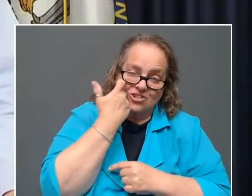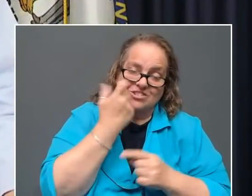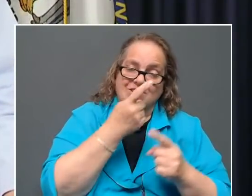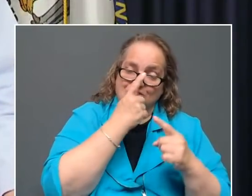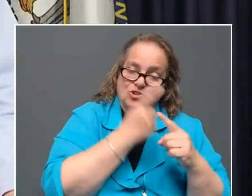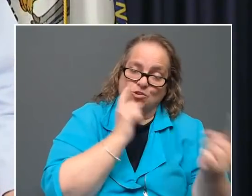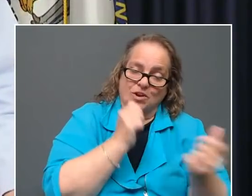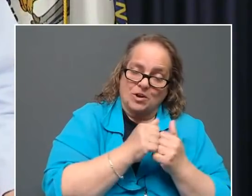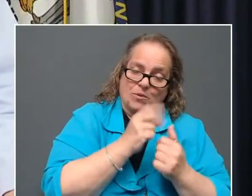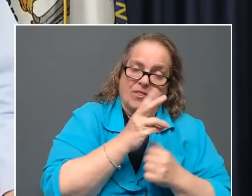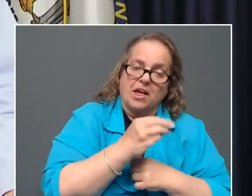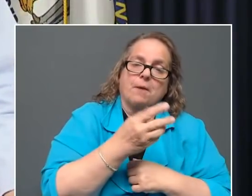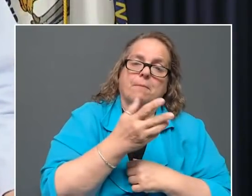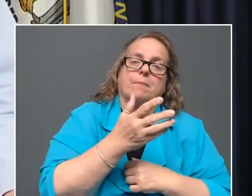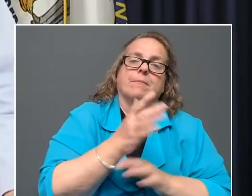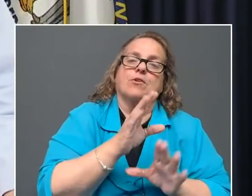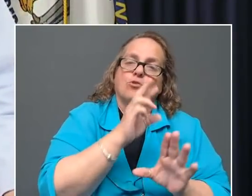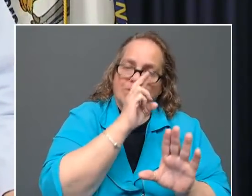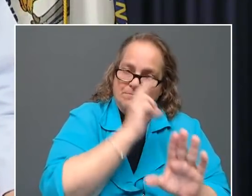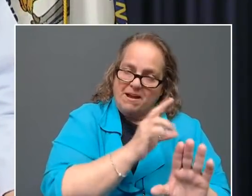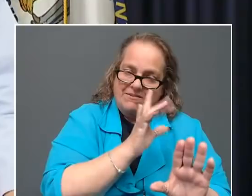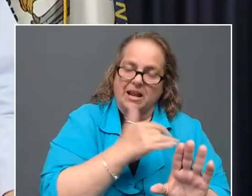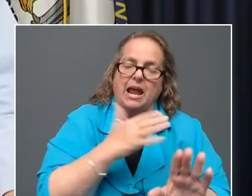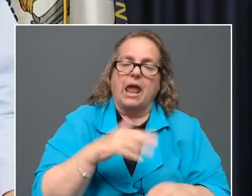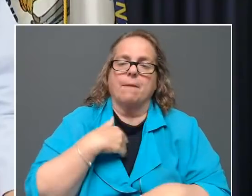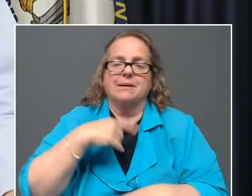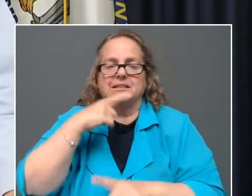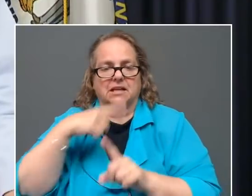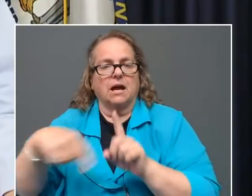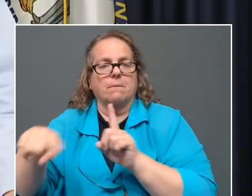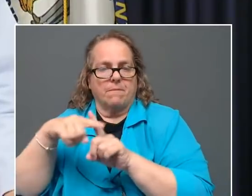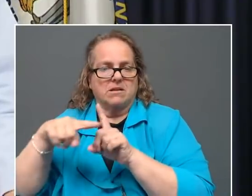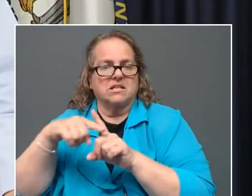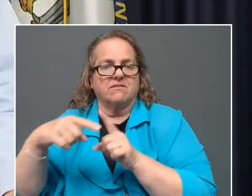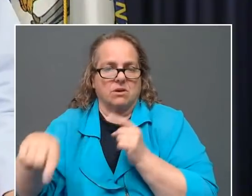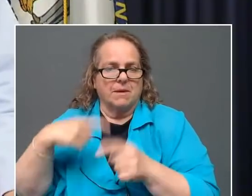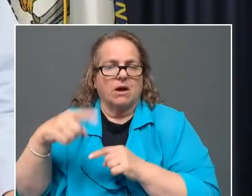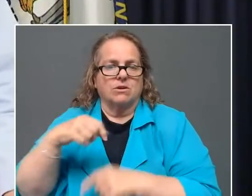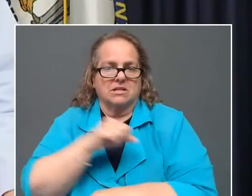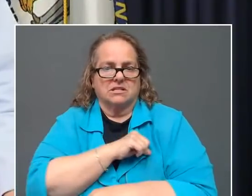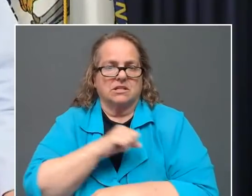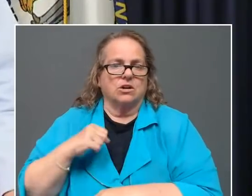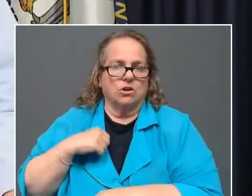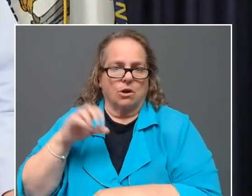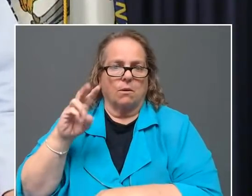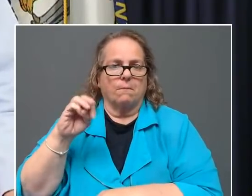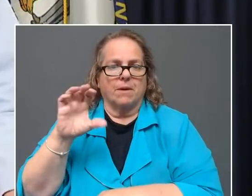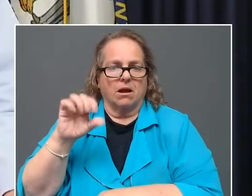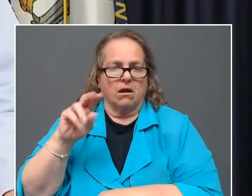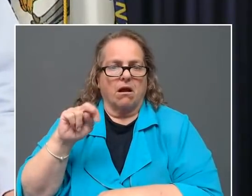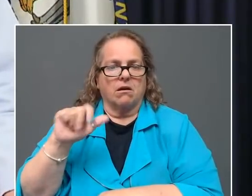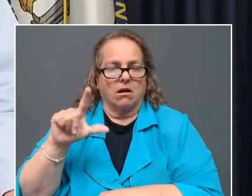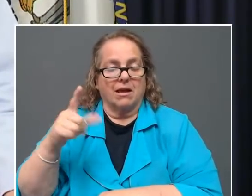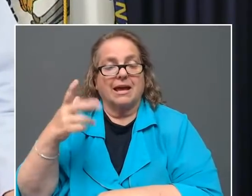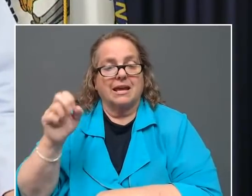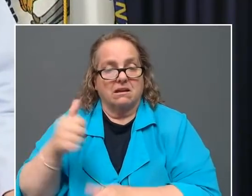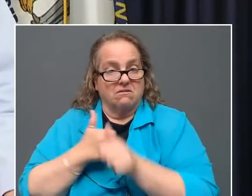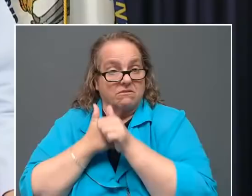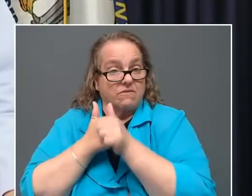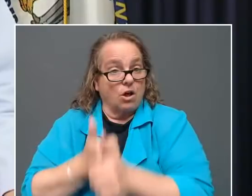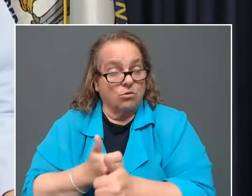also say something real positive about Senator McConnell. He has followed the